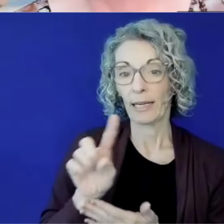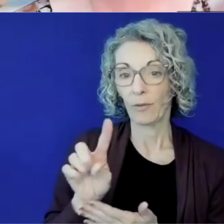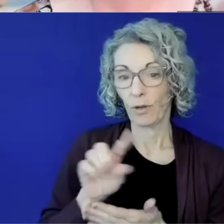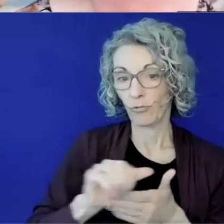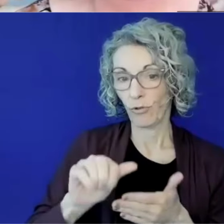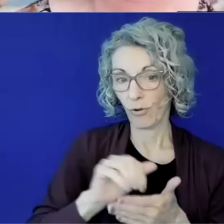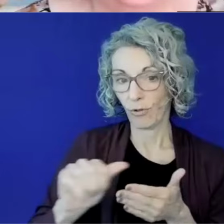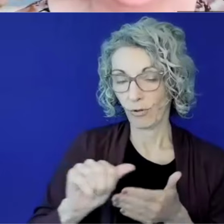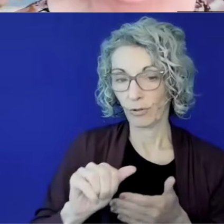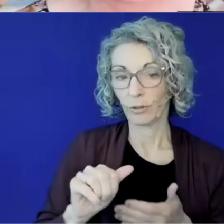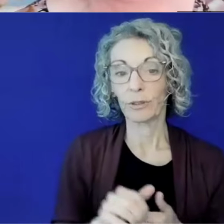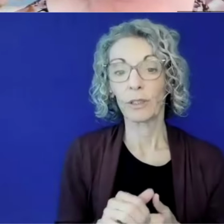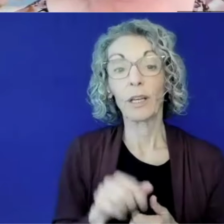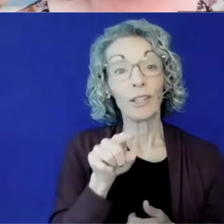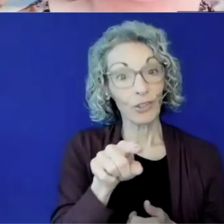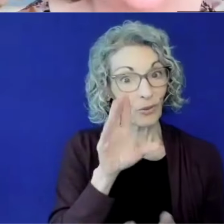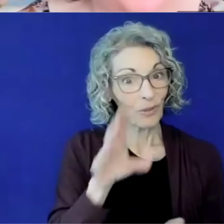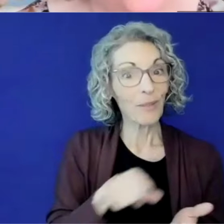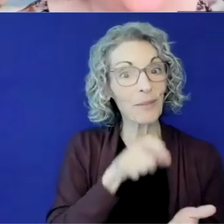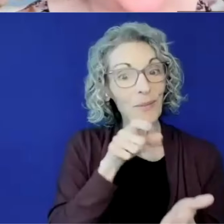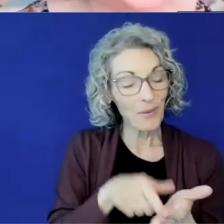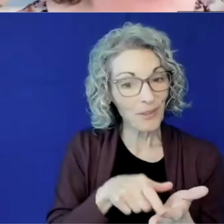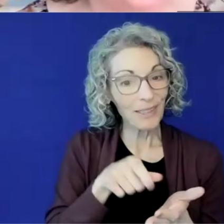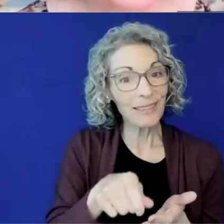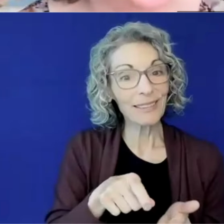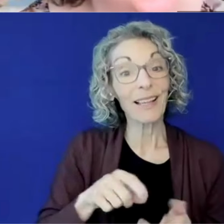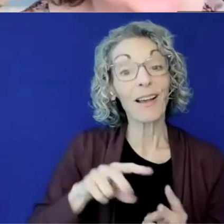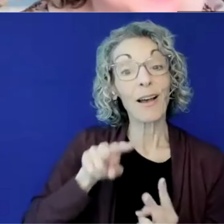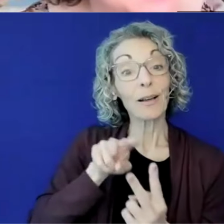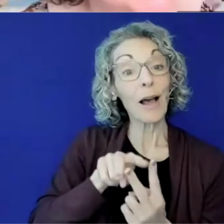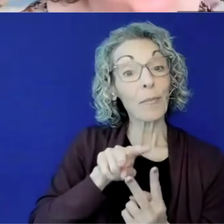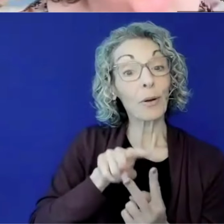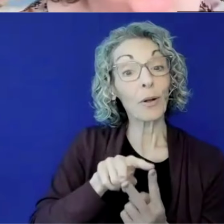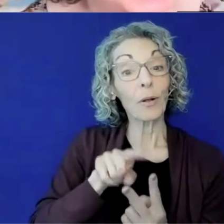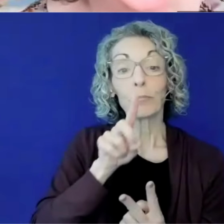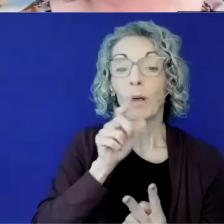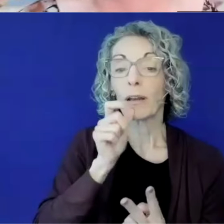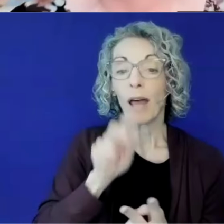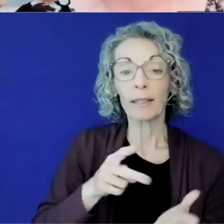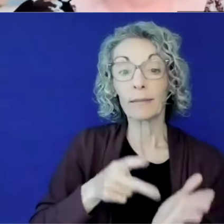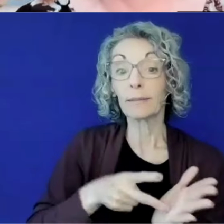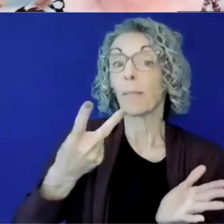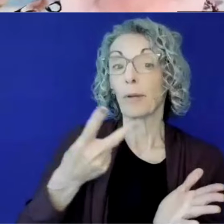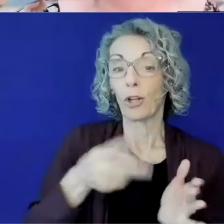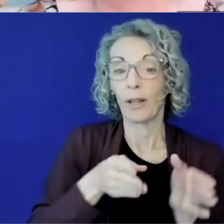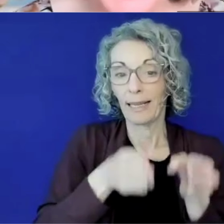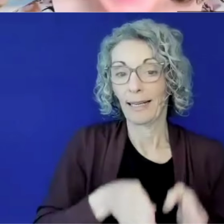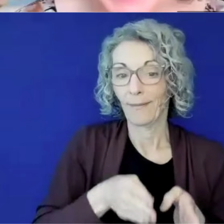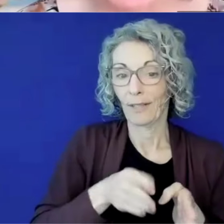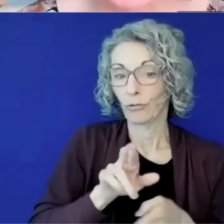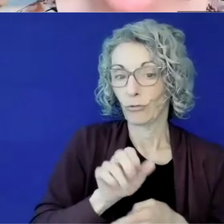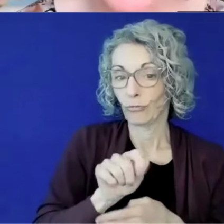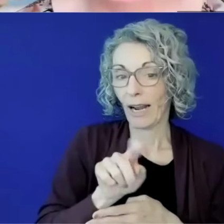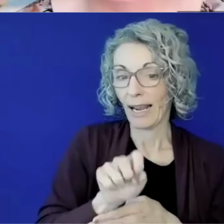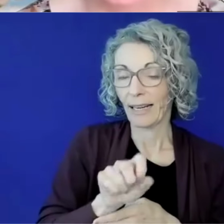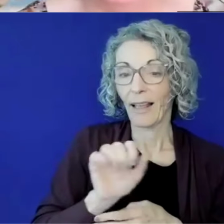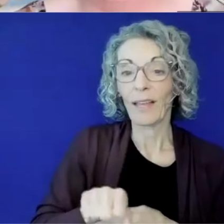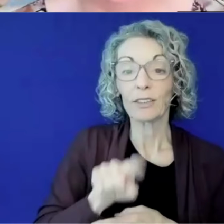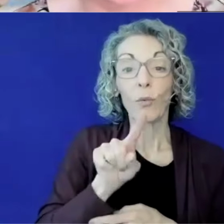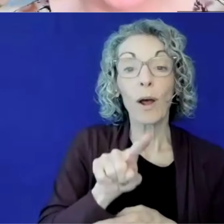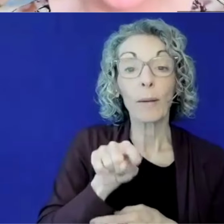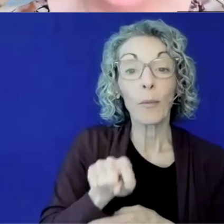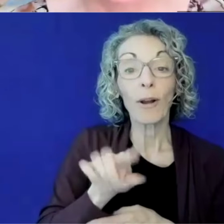$1,491. So you'll notice that the couple rate is not twice the individual rate. It's actually 1.5 times